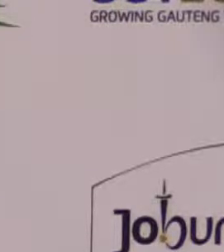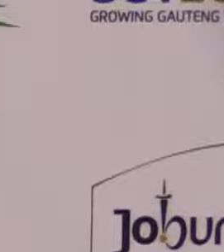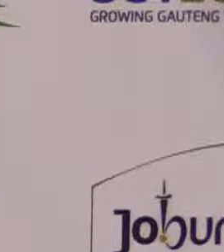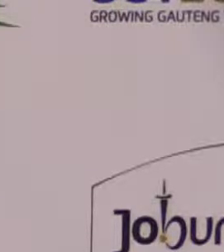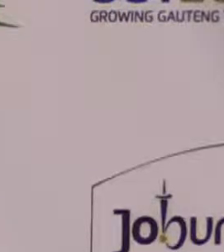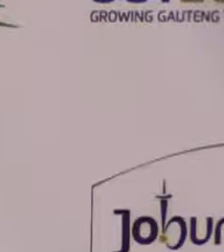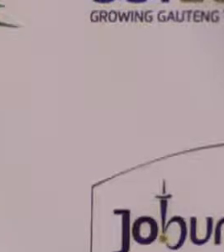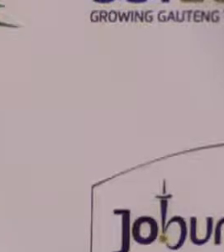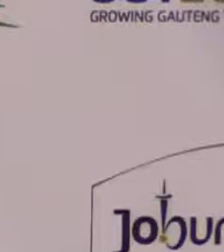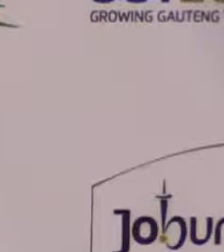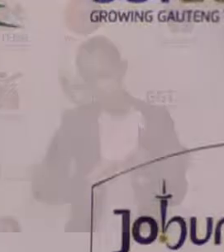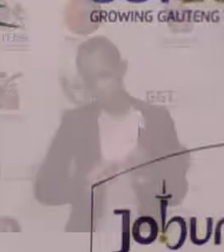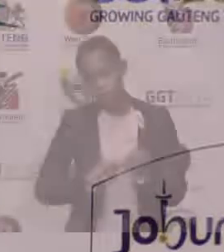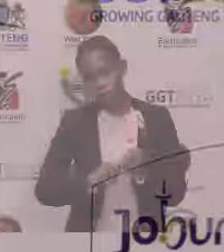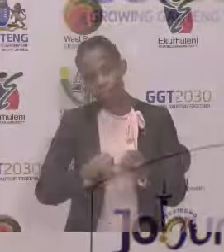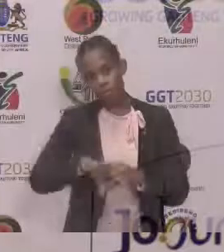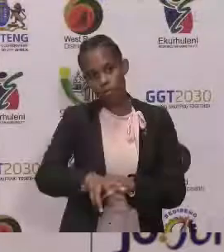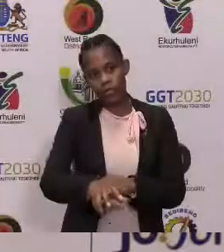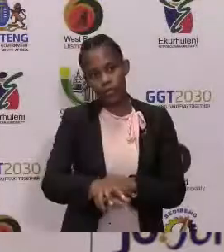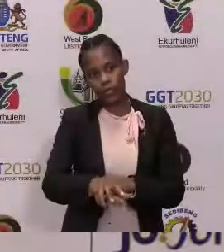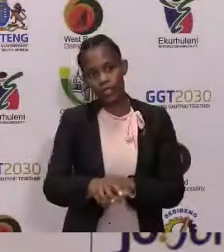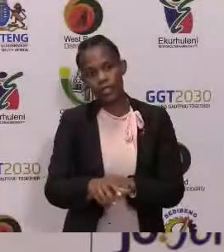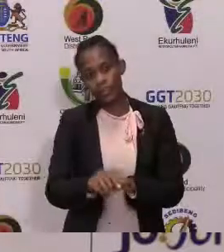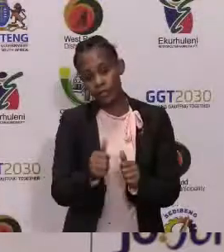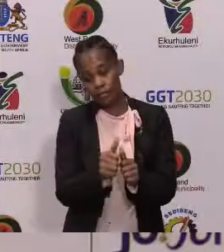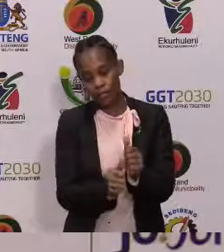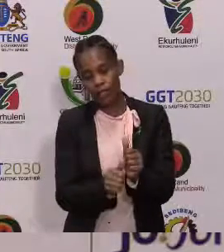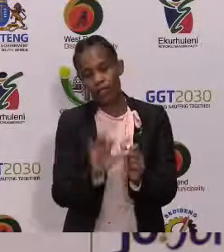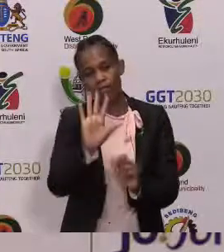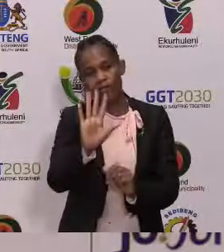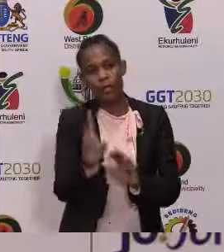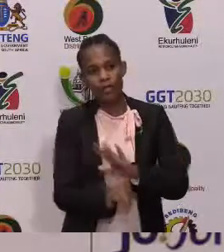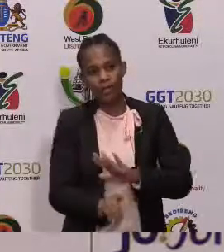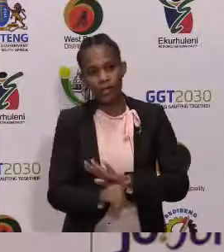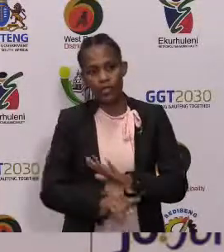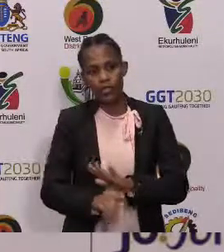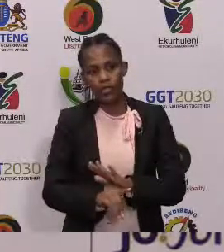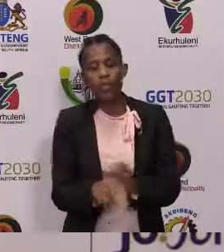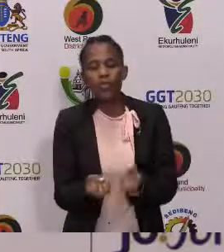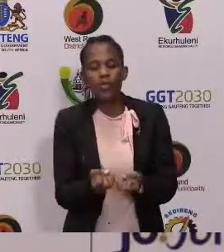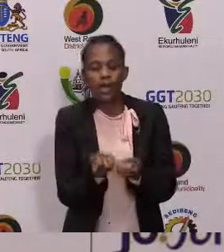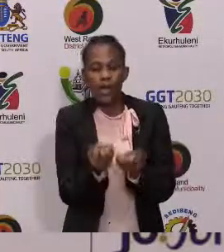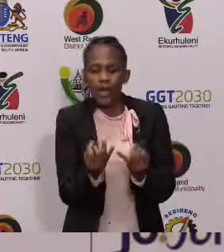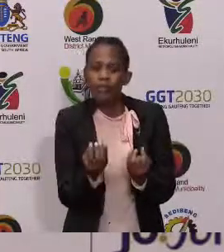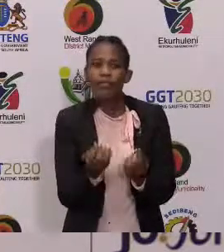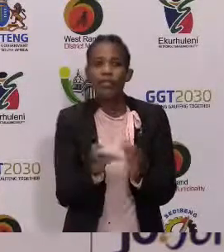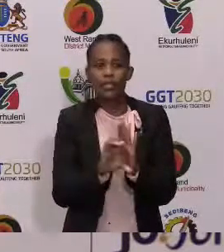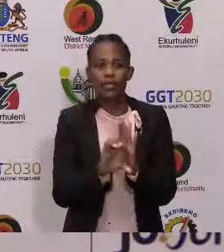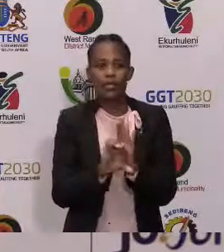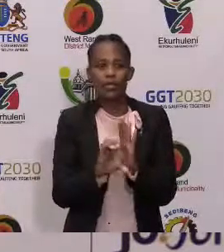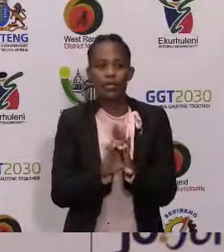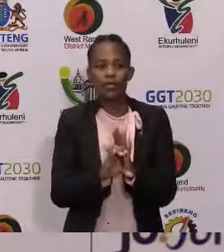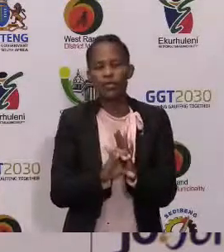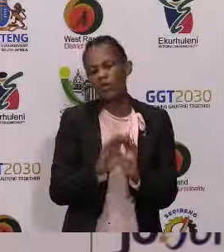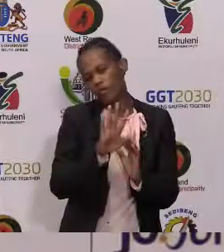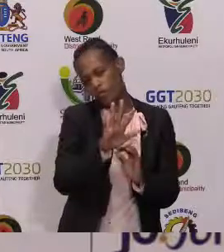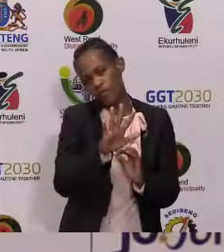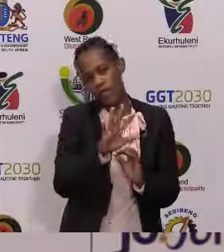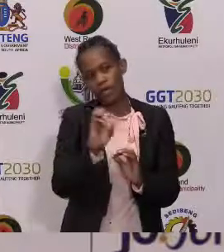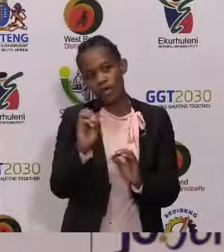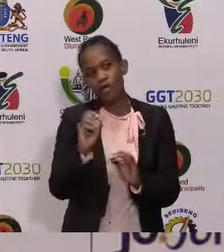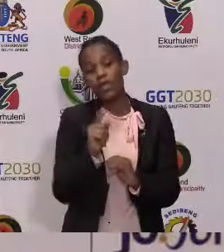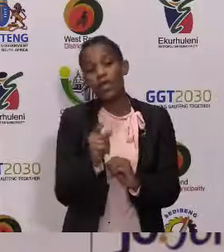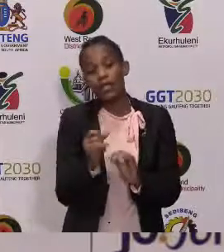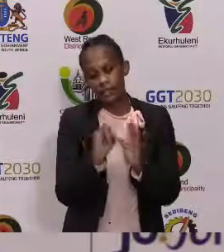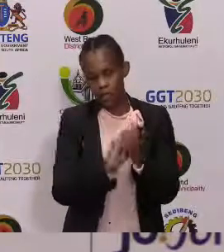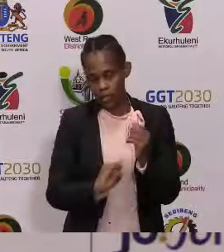province within the 5 districts, and we eventually were able to sample just over 5,500 individuals.